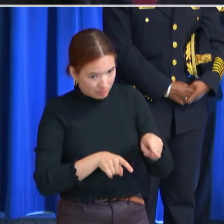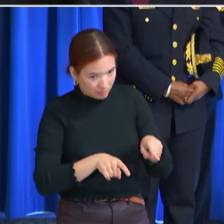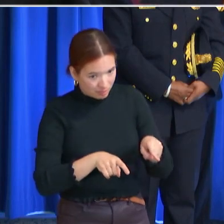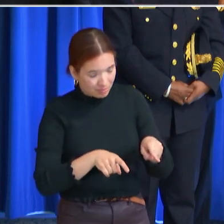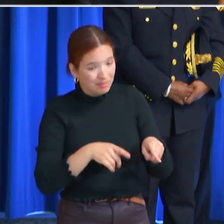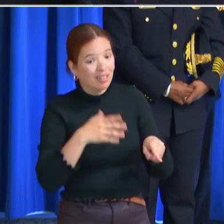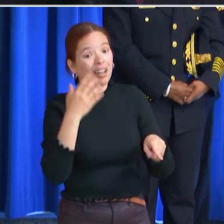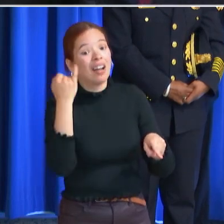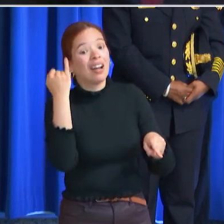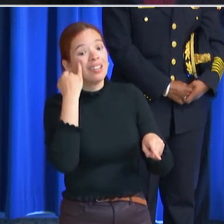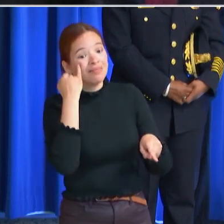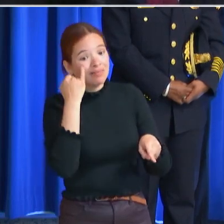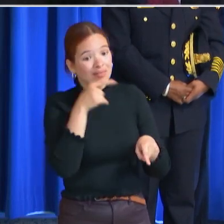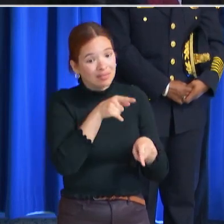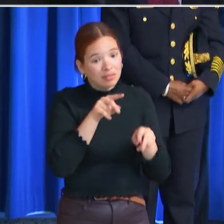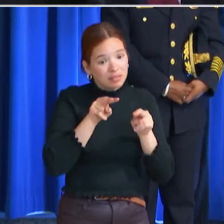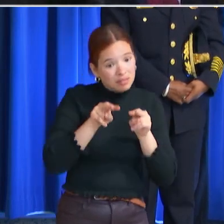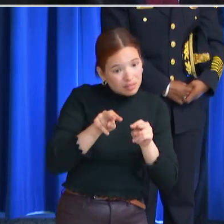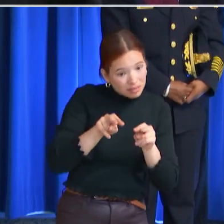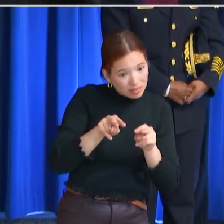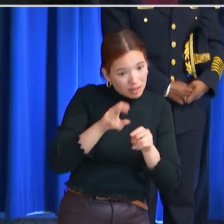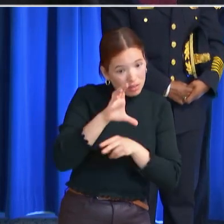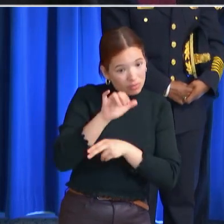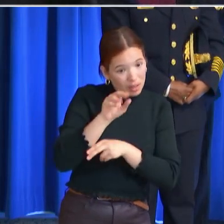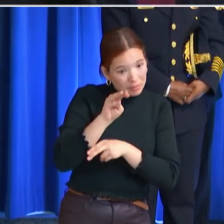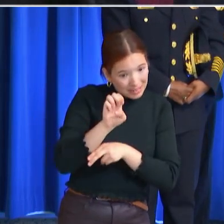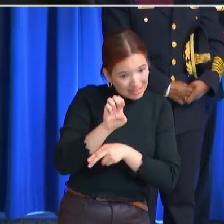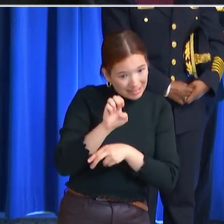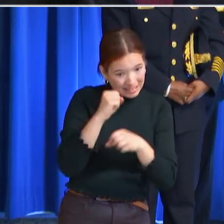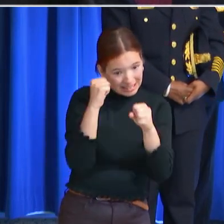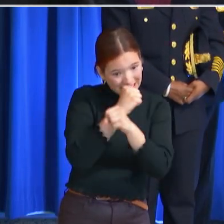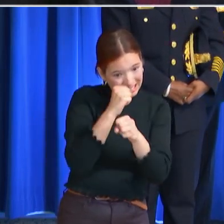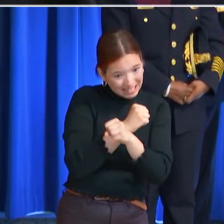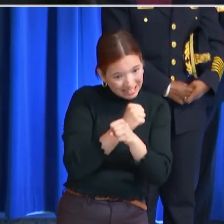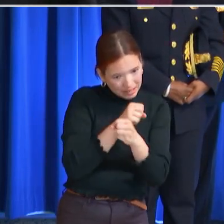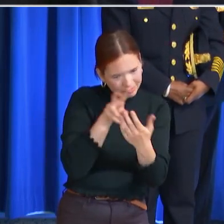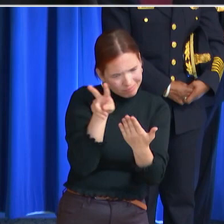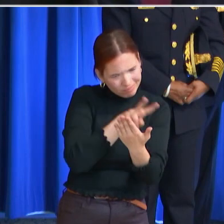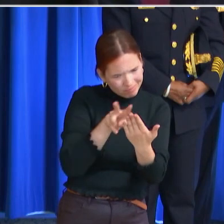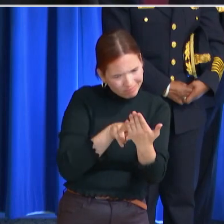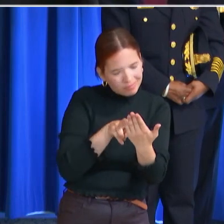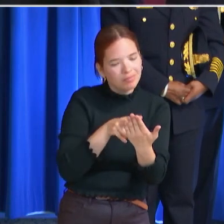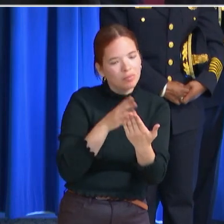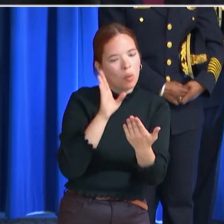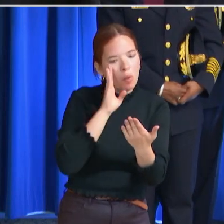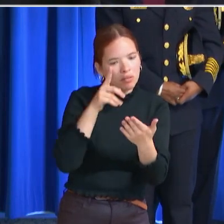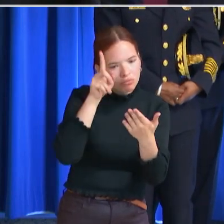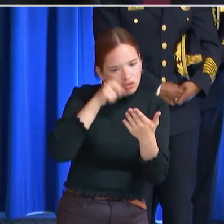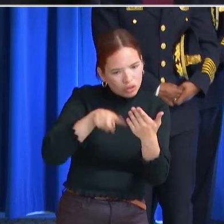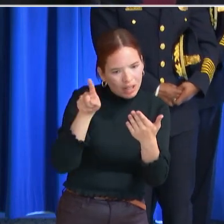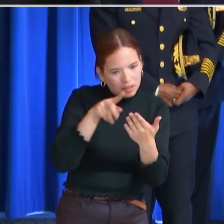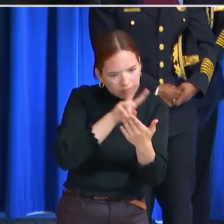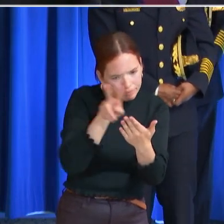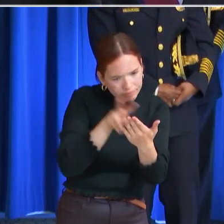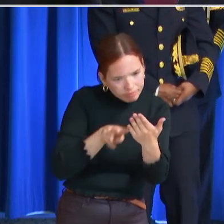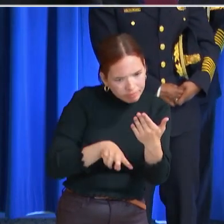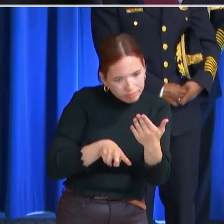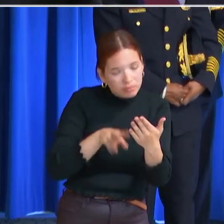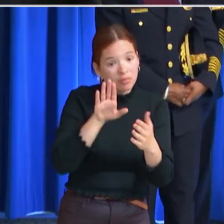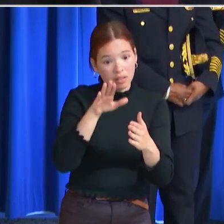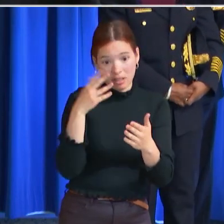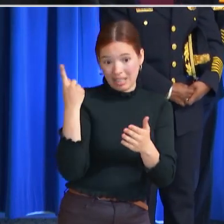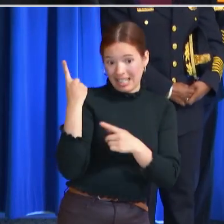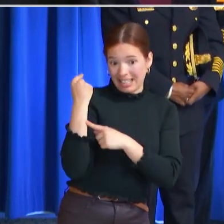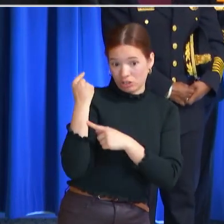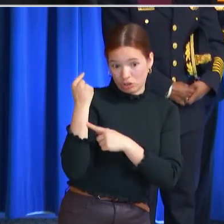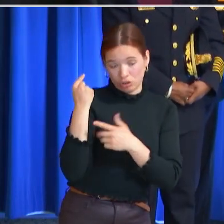at the crime stats, for example, I'm sure you guys will fact check this, but you look at the crime stats from April of last year all the way through